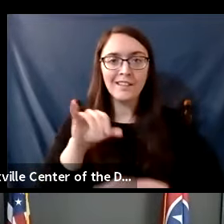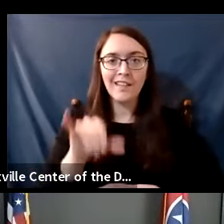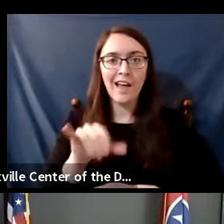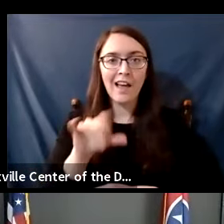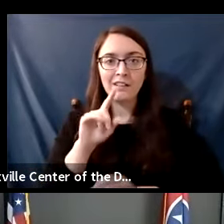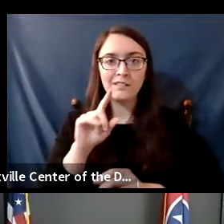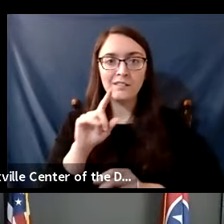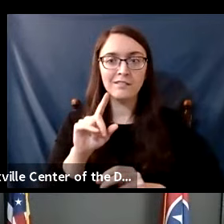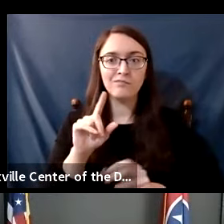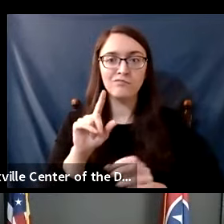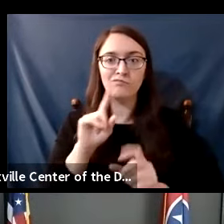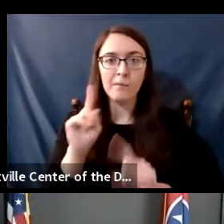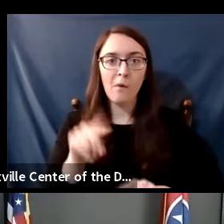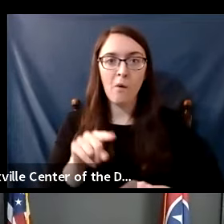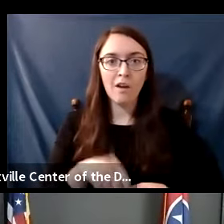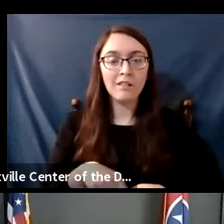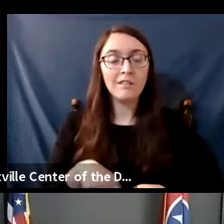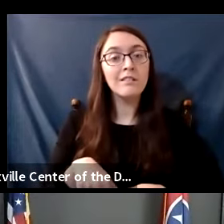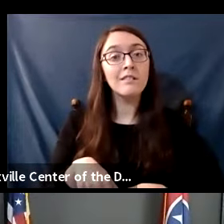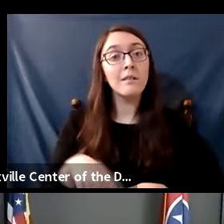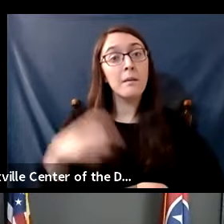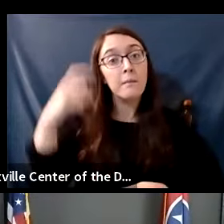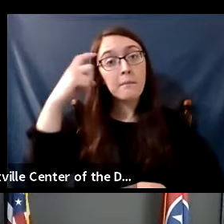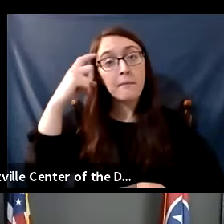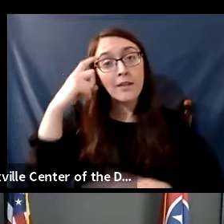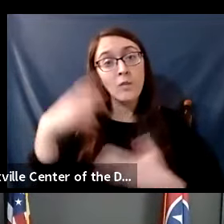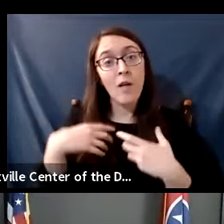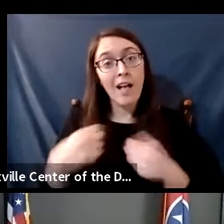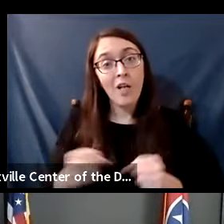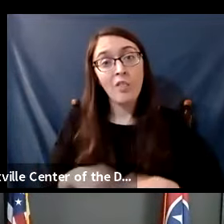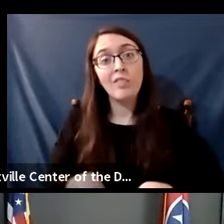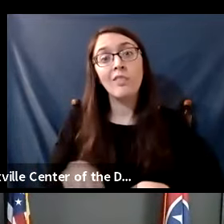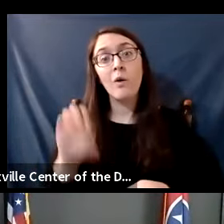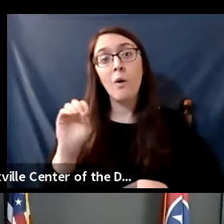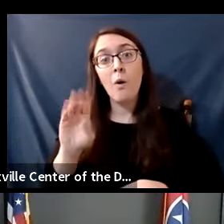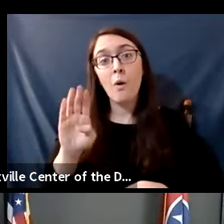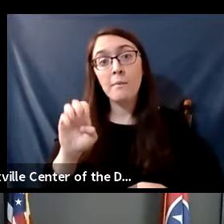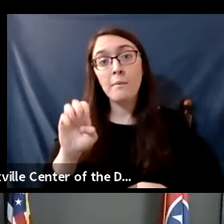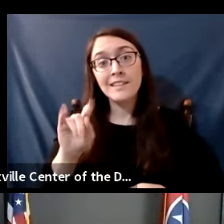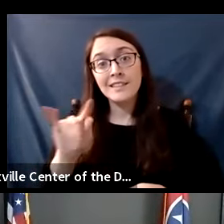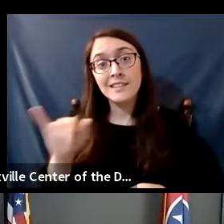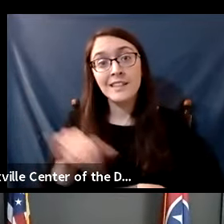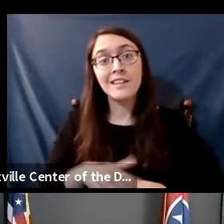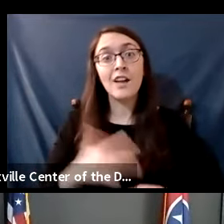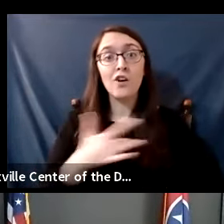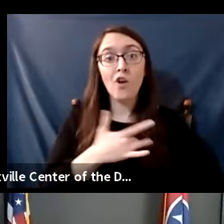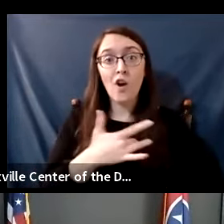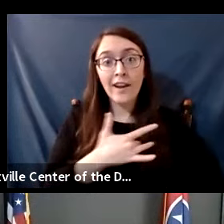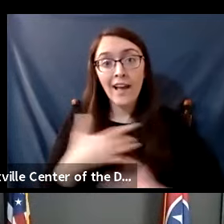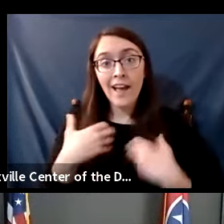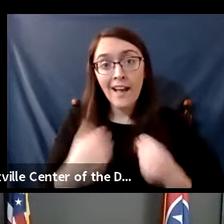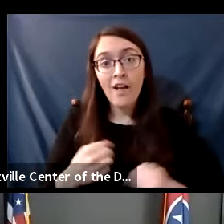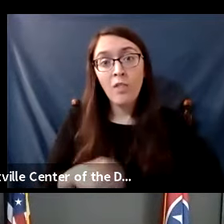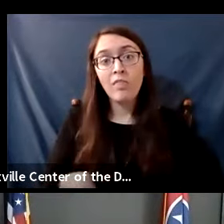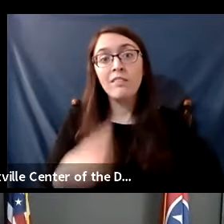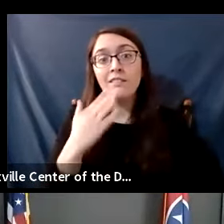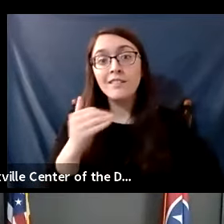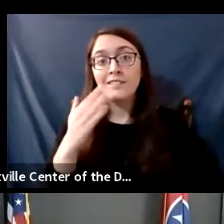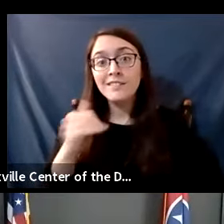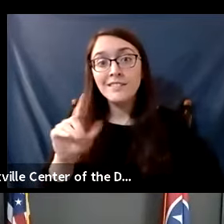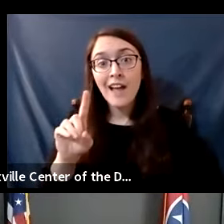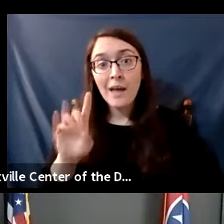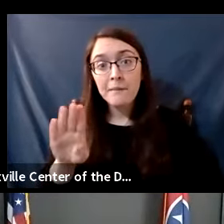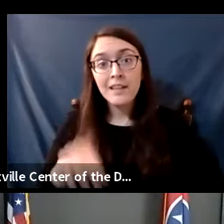Mental health continues to be a challenge. Obesity, cardiac health, diabetes, substance